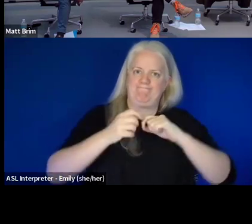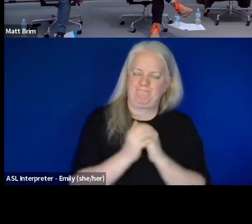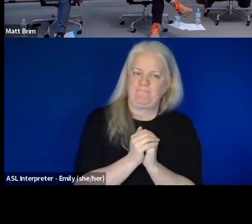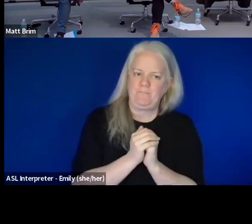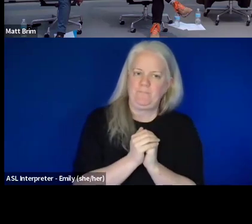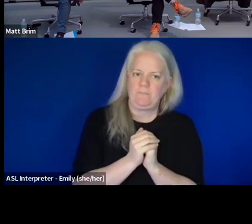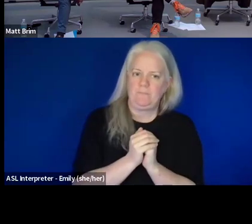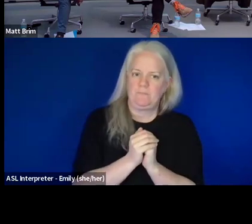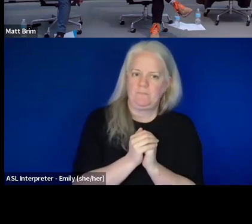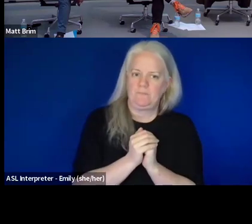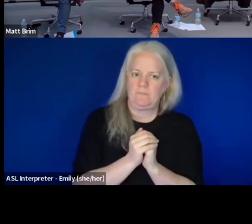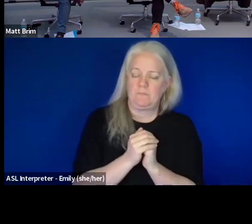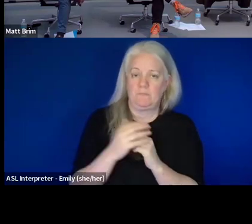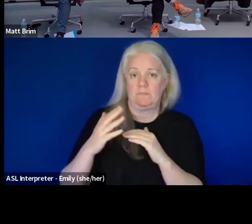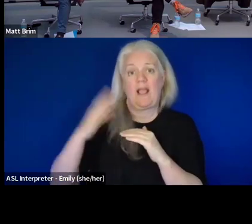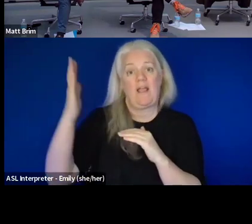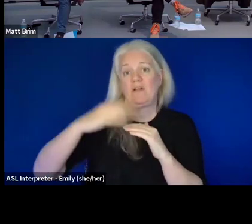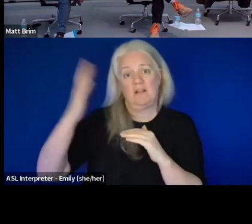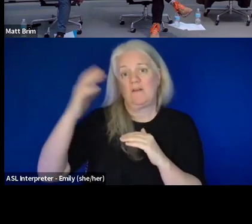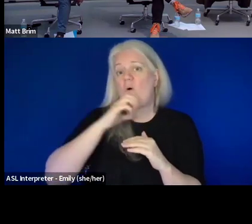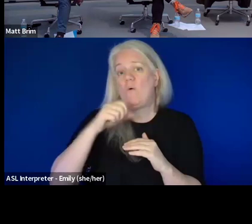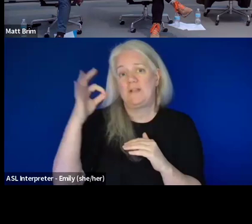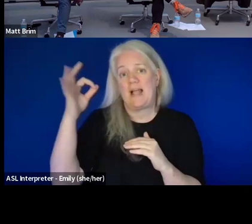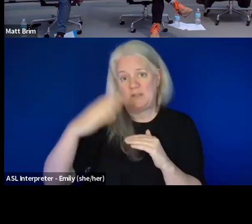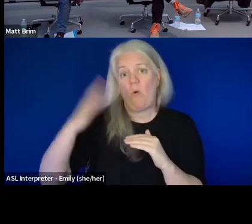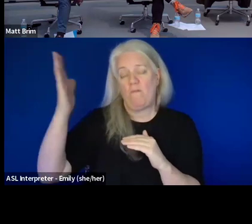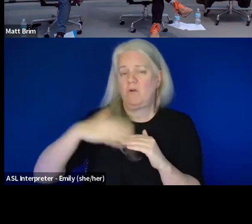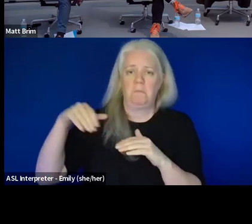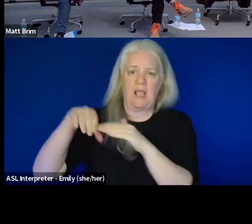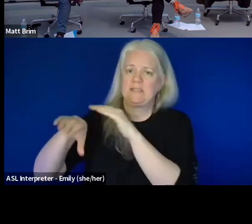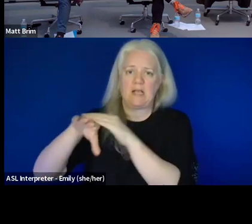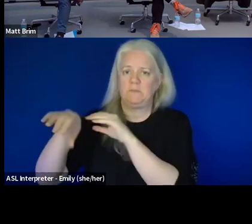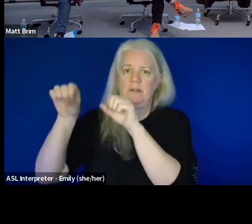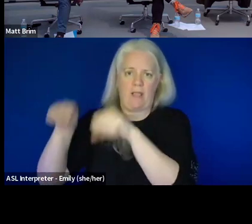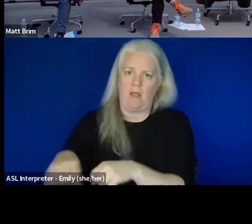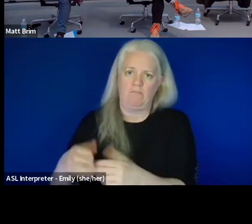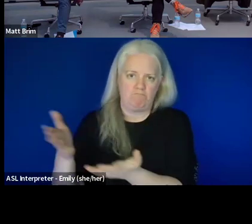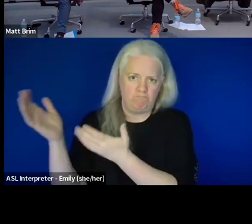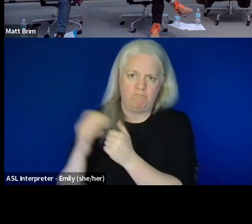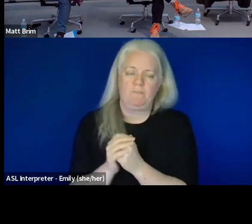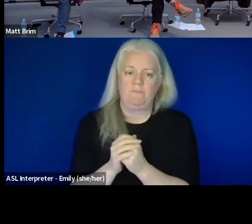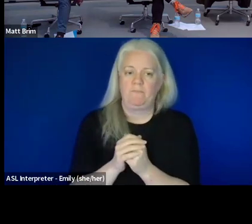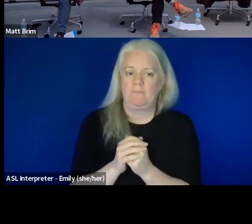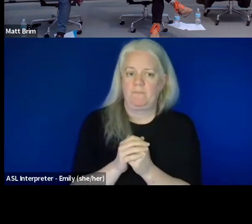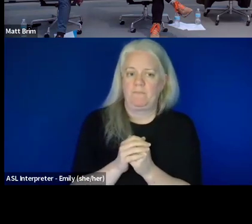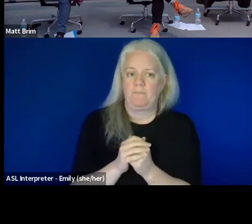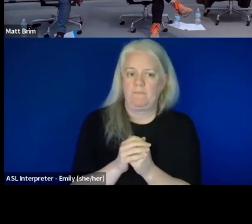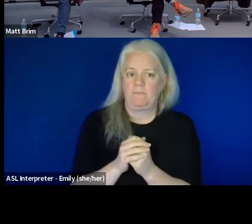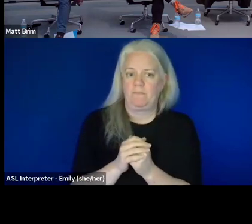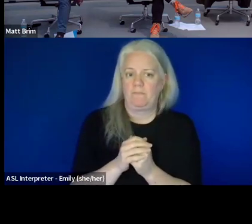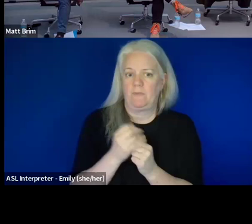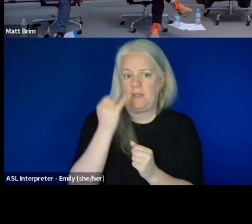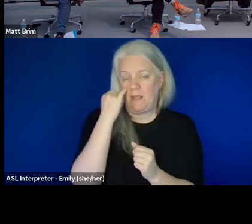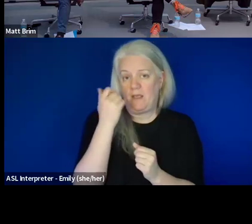Everything else is accessible over the age of 19. If anyone has, per my knowledge as well, if anyone has been initiated